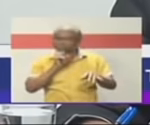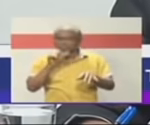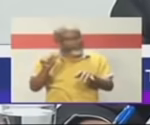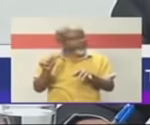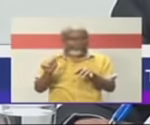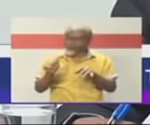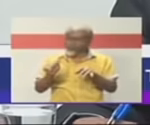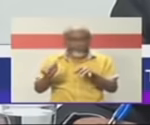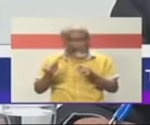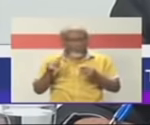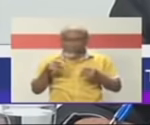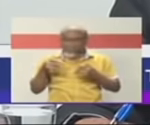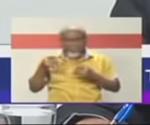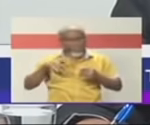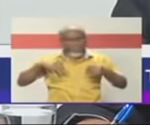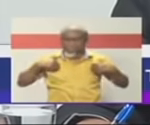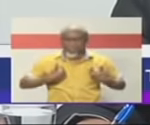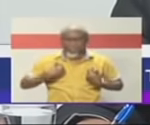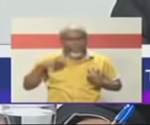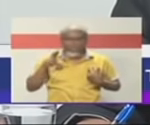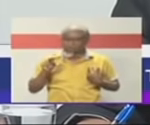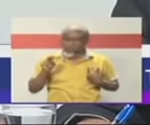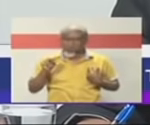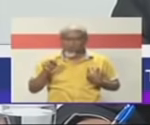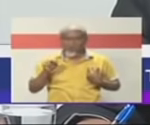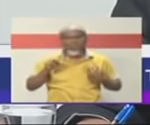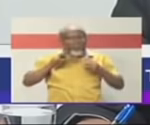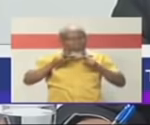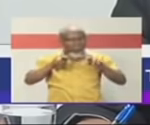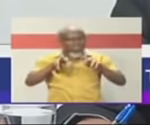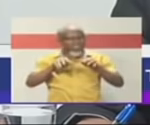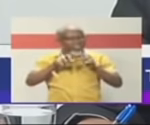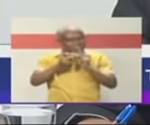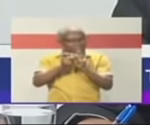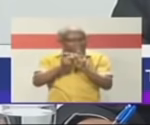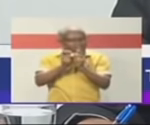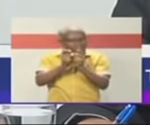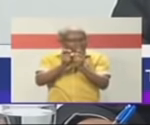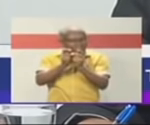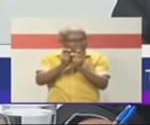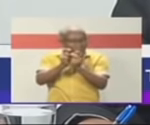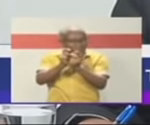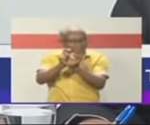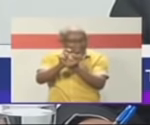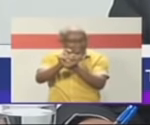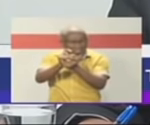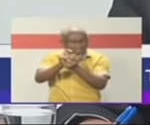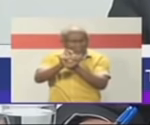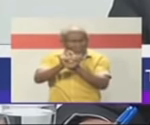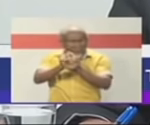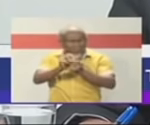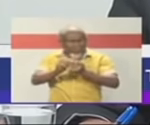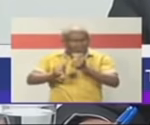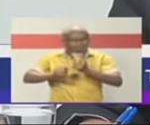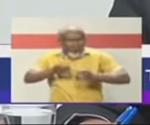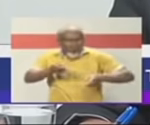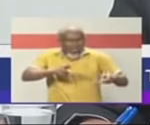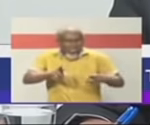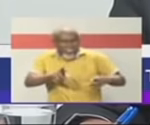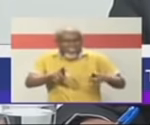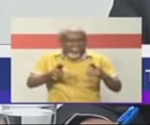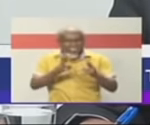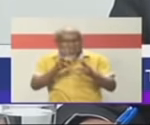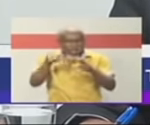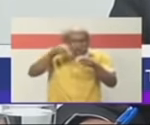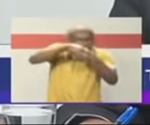Whilst we are tired, the virus is changing, it is mutating and rejuvenating itself to come